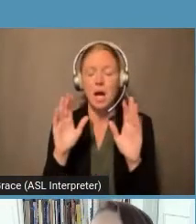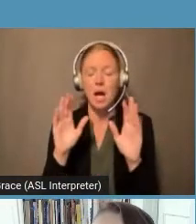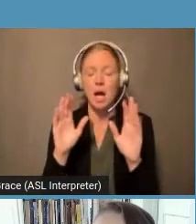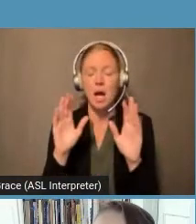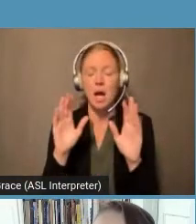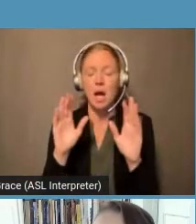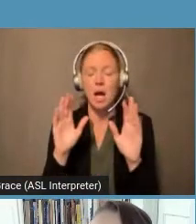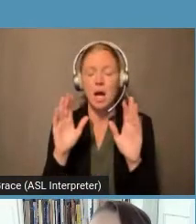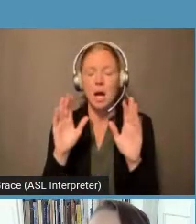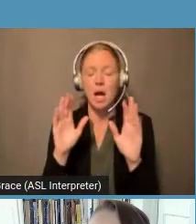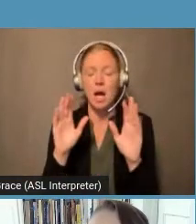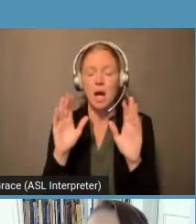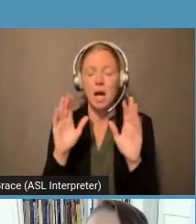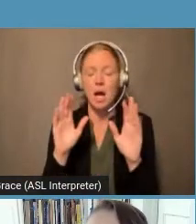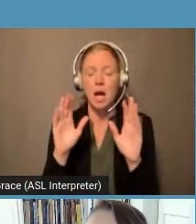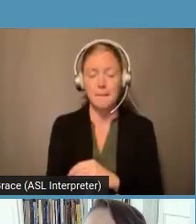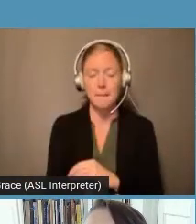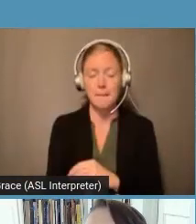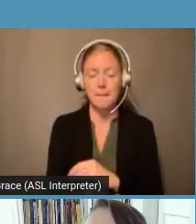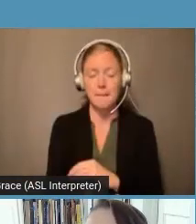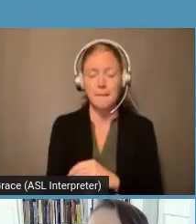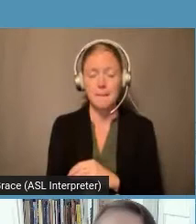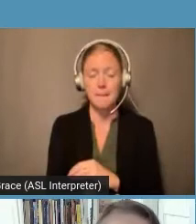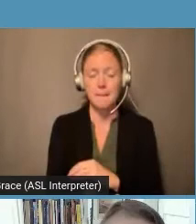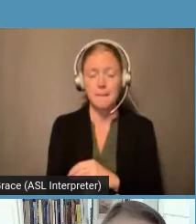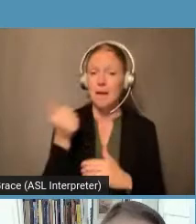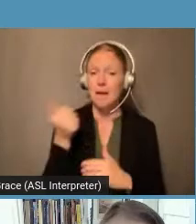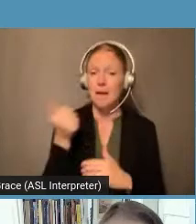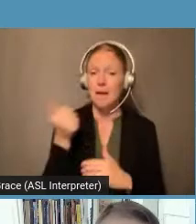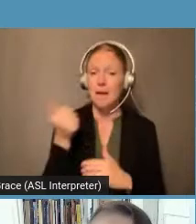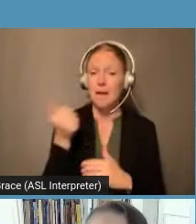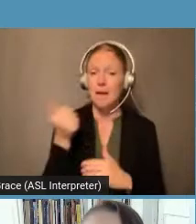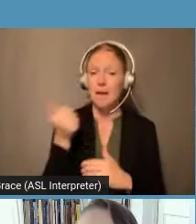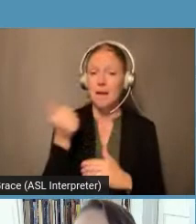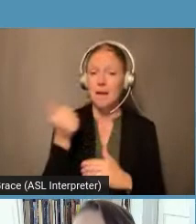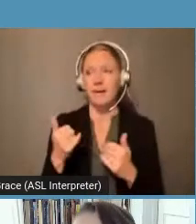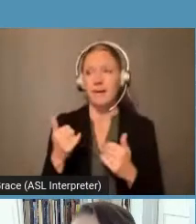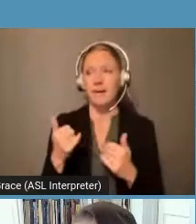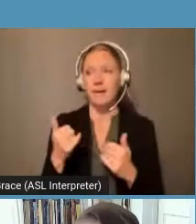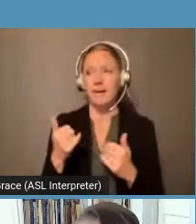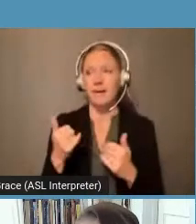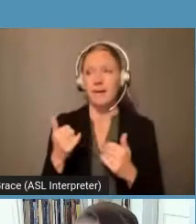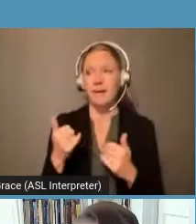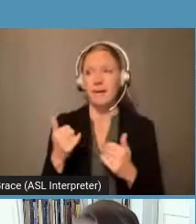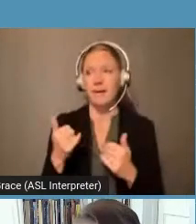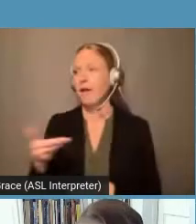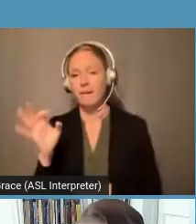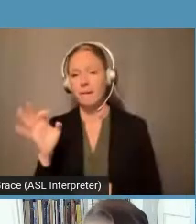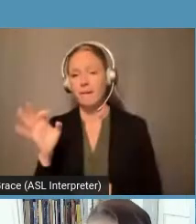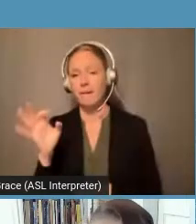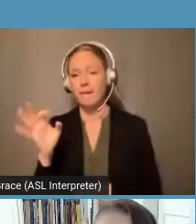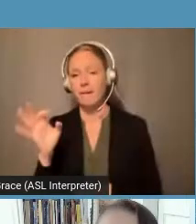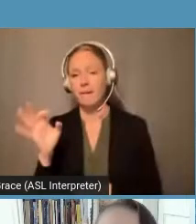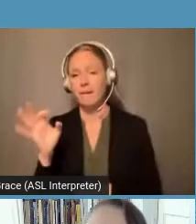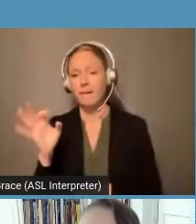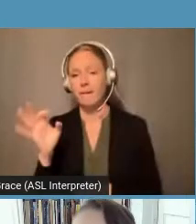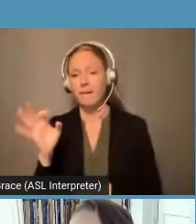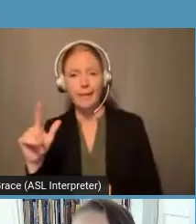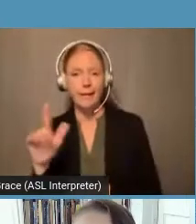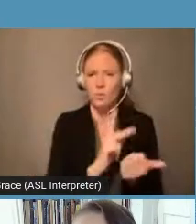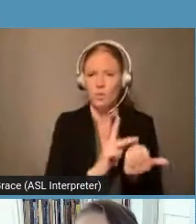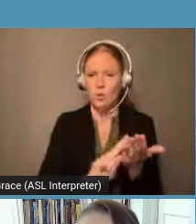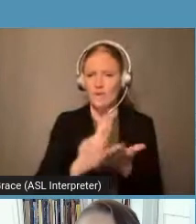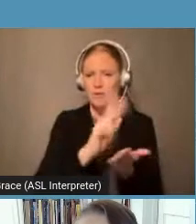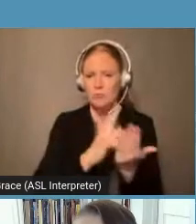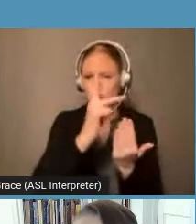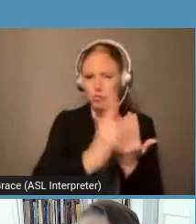think better than if you hired a freelance college student kind of without the support of those programs. So if you're